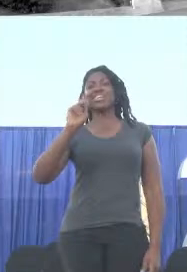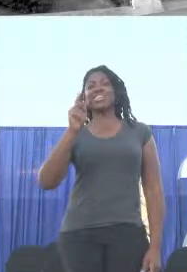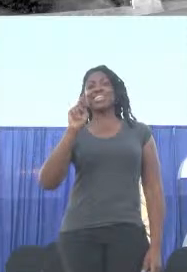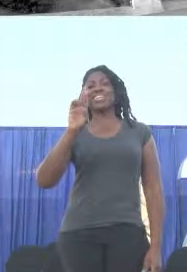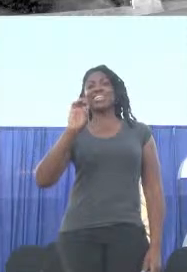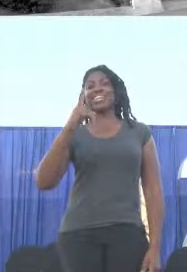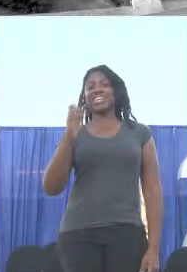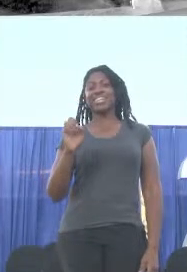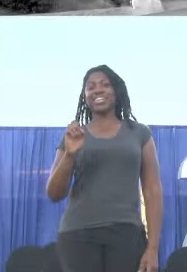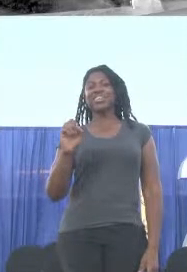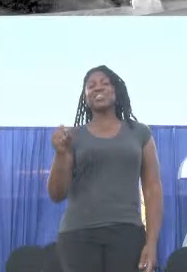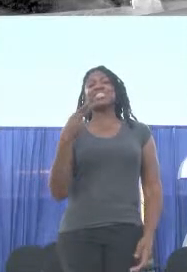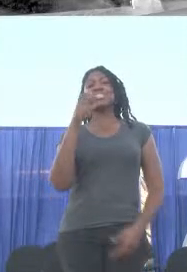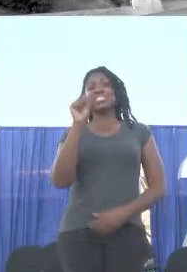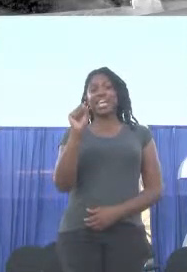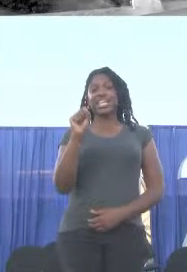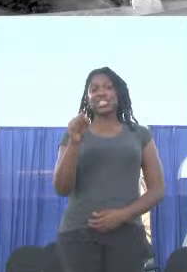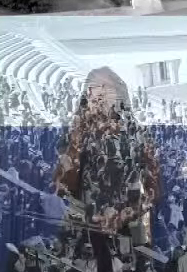Fighting Eagles.